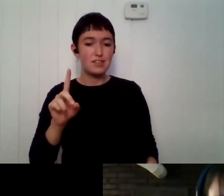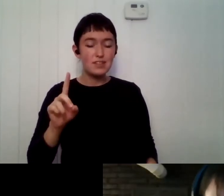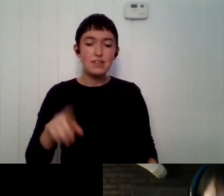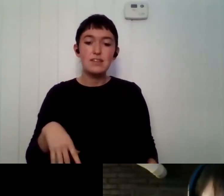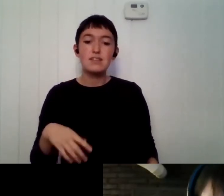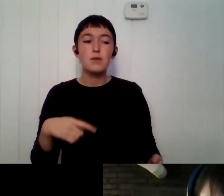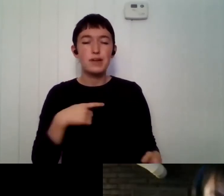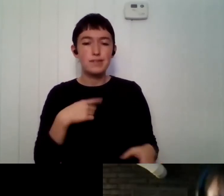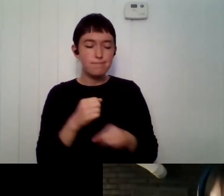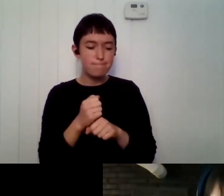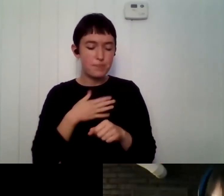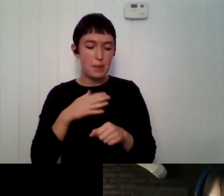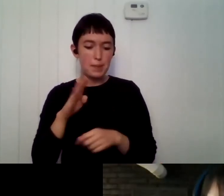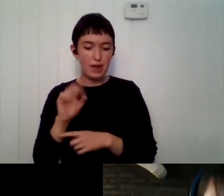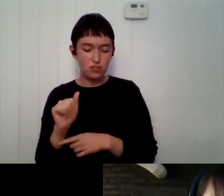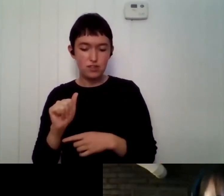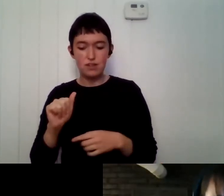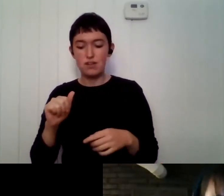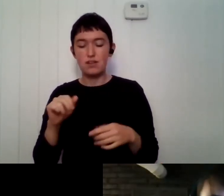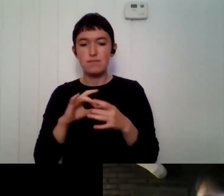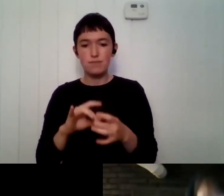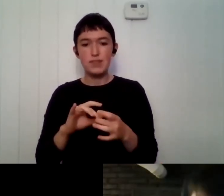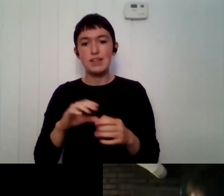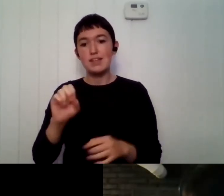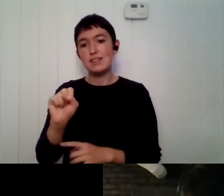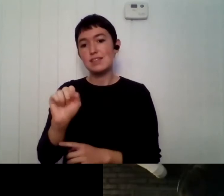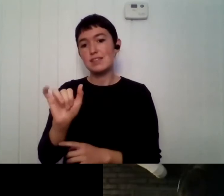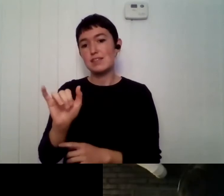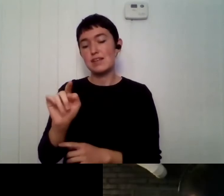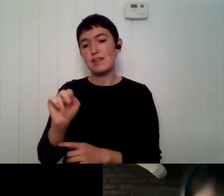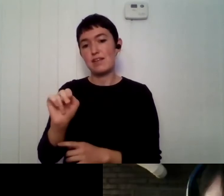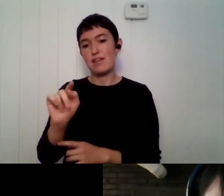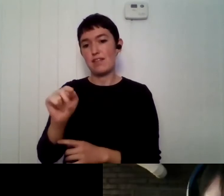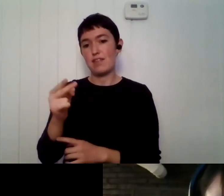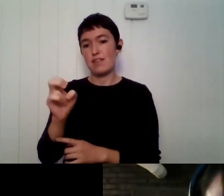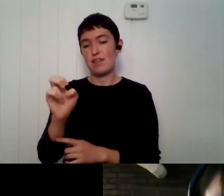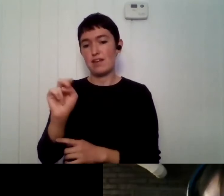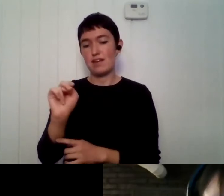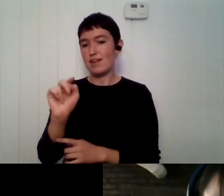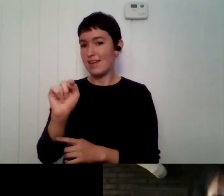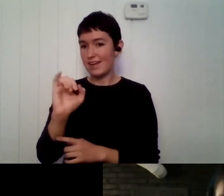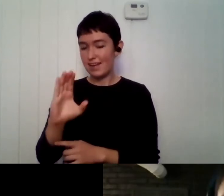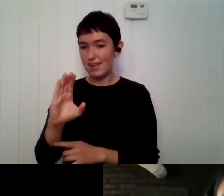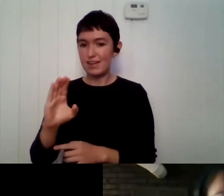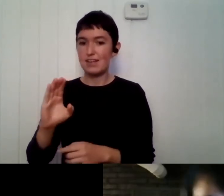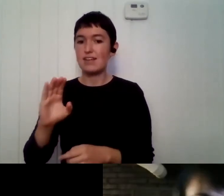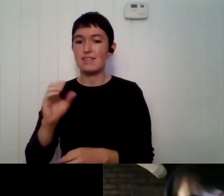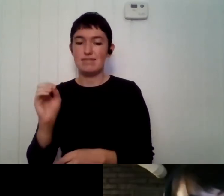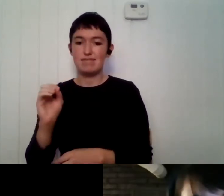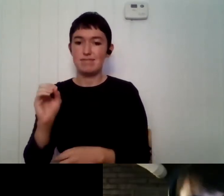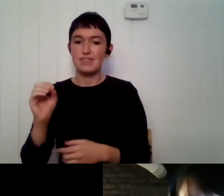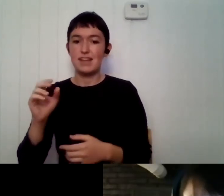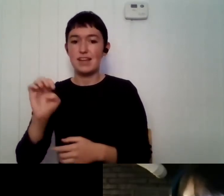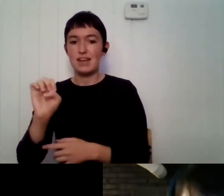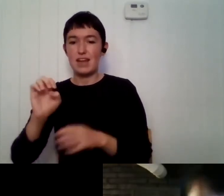like synthetic and organic chemistry, and I actually couldn't really program by the end of that, but I decided